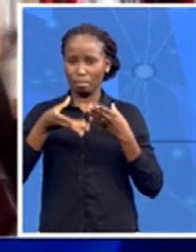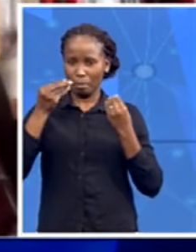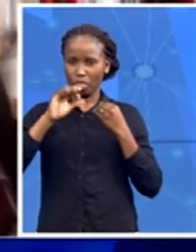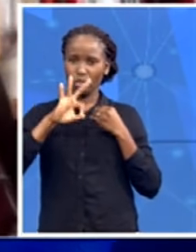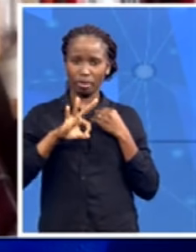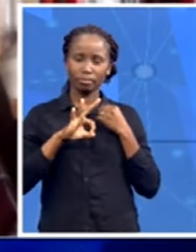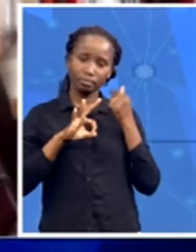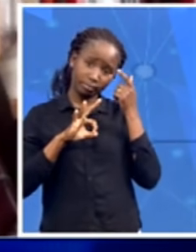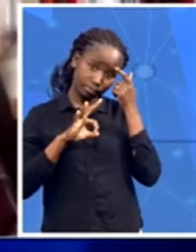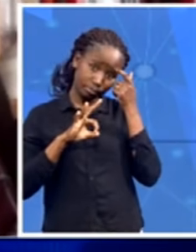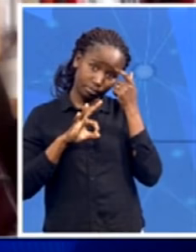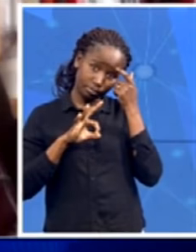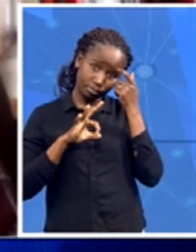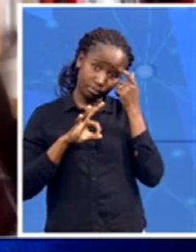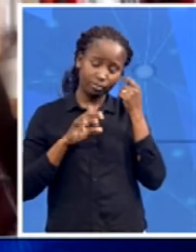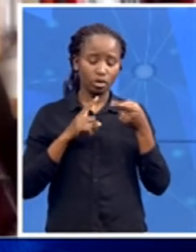eThekwini,